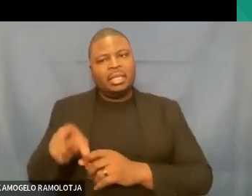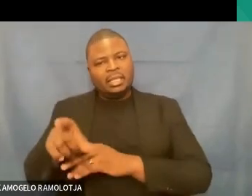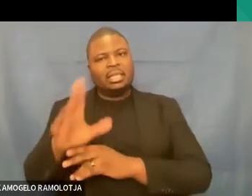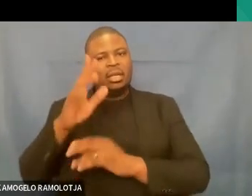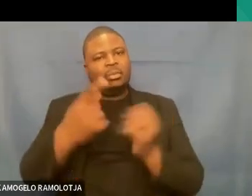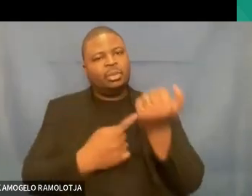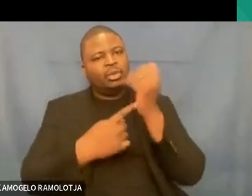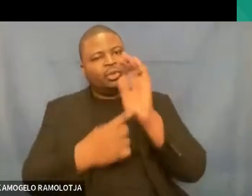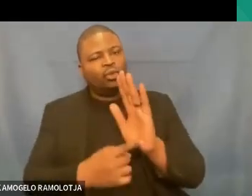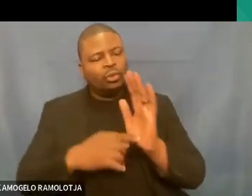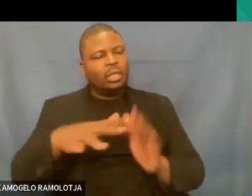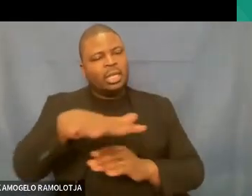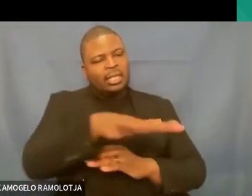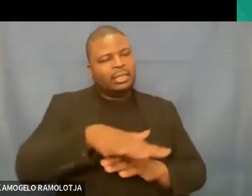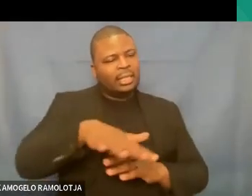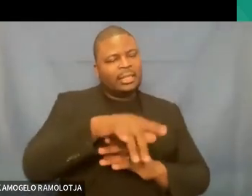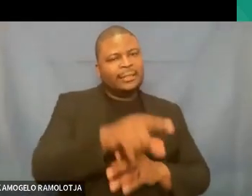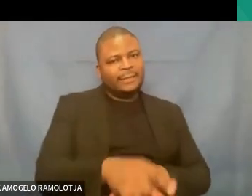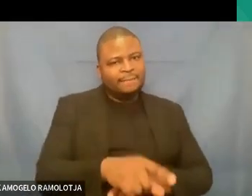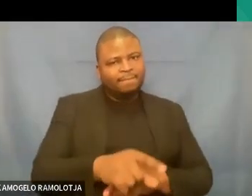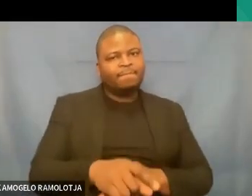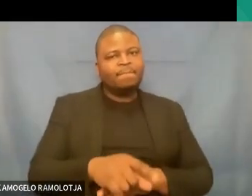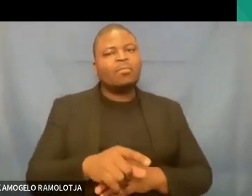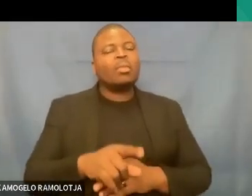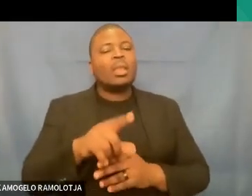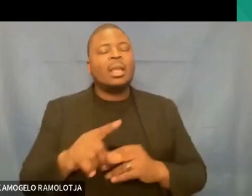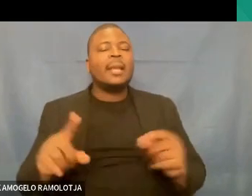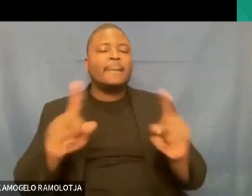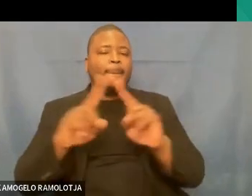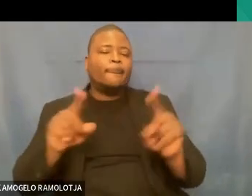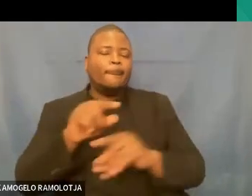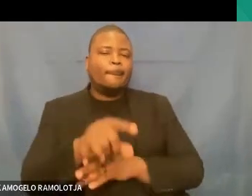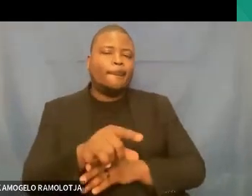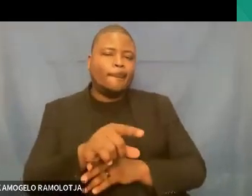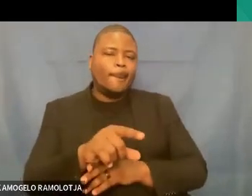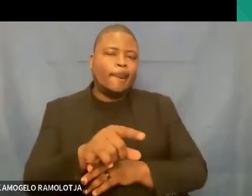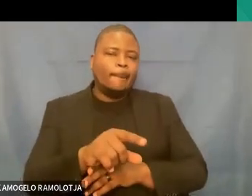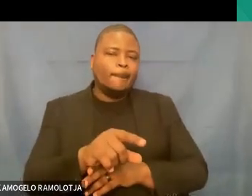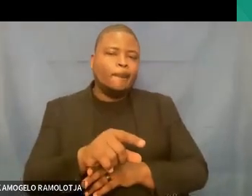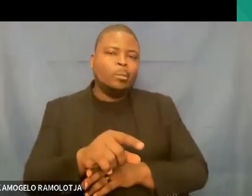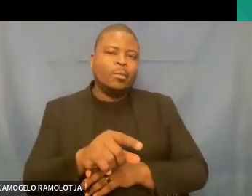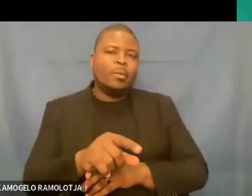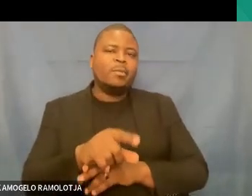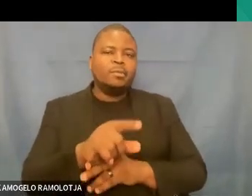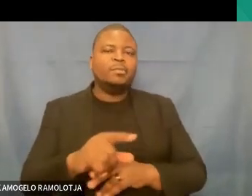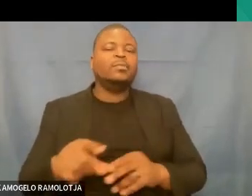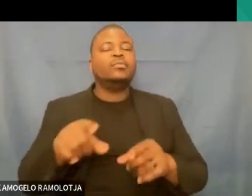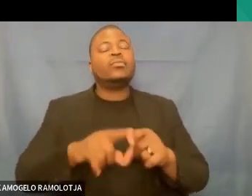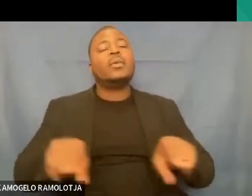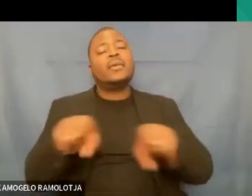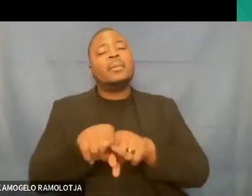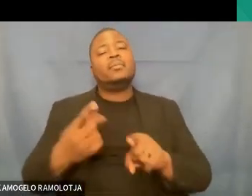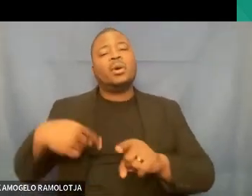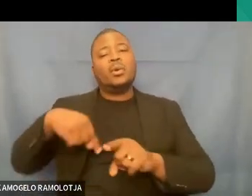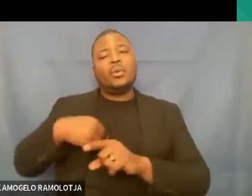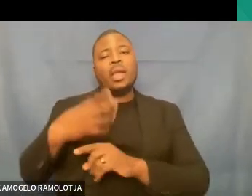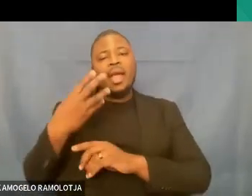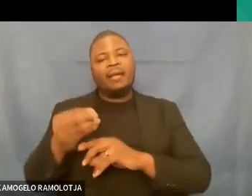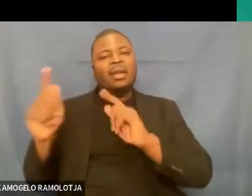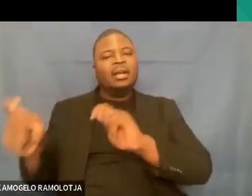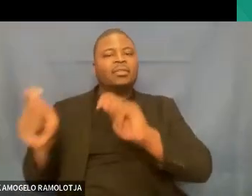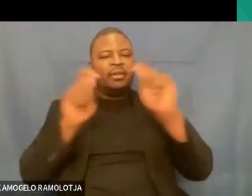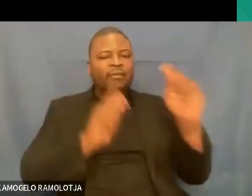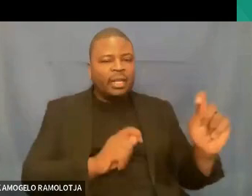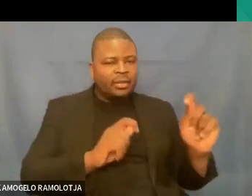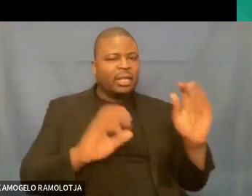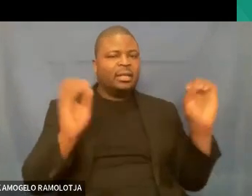will only be treated for whatever that organization can provide. And because we also lack an active